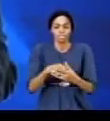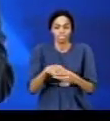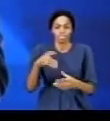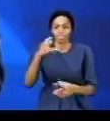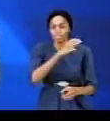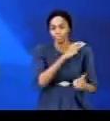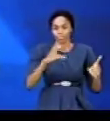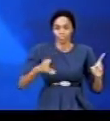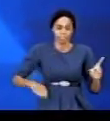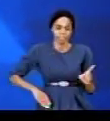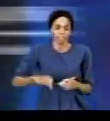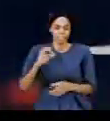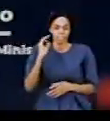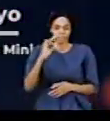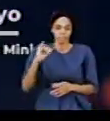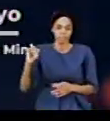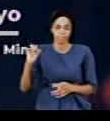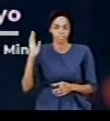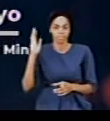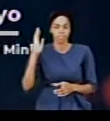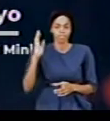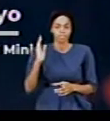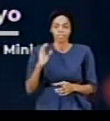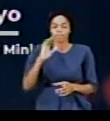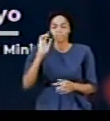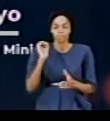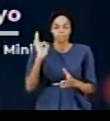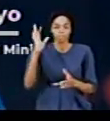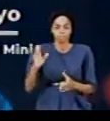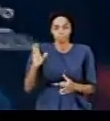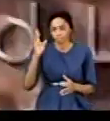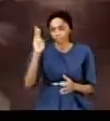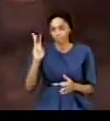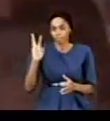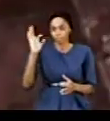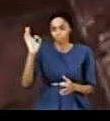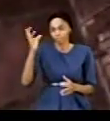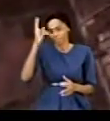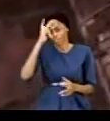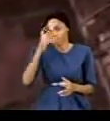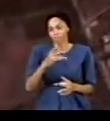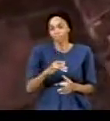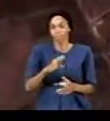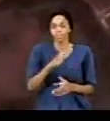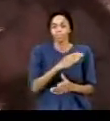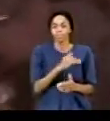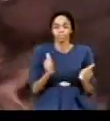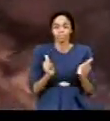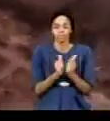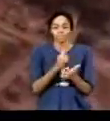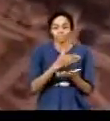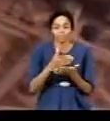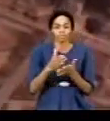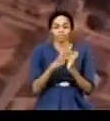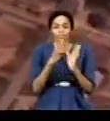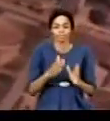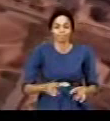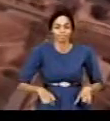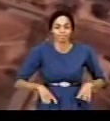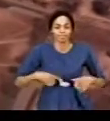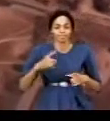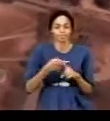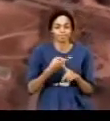Kumuyi, will be ministering along with Jeff Deal, our guest music minister. Coming to you live from Ikorodu, Lagos